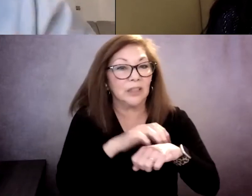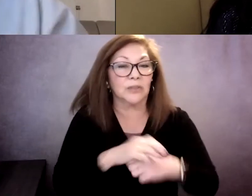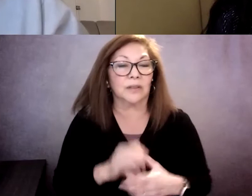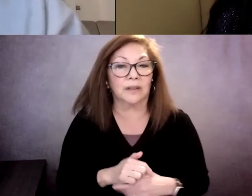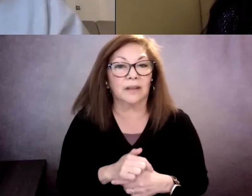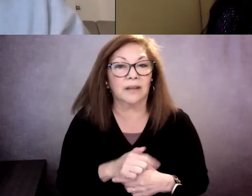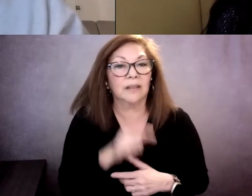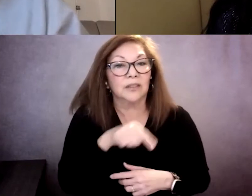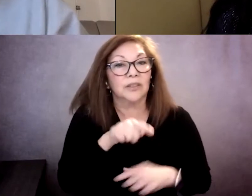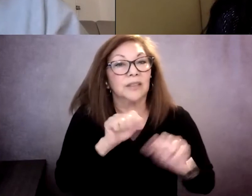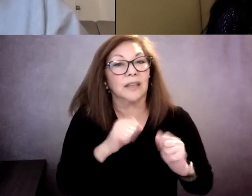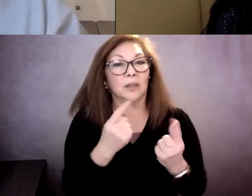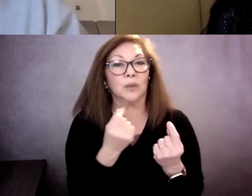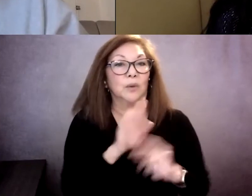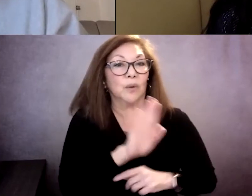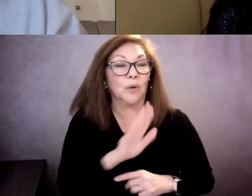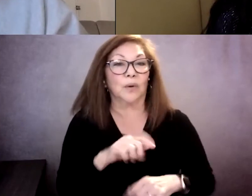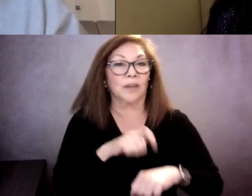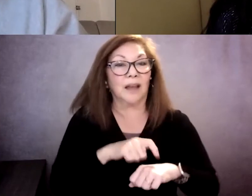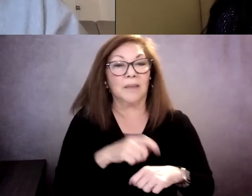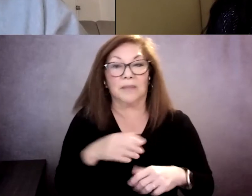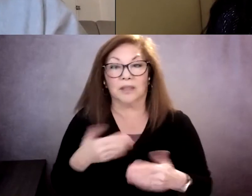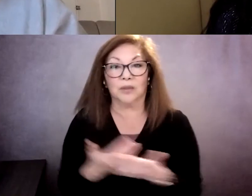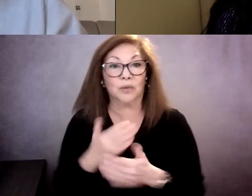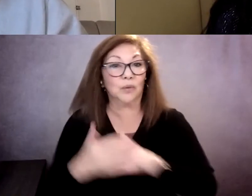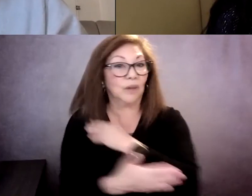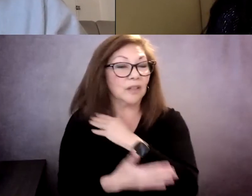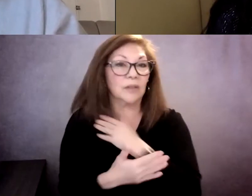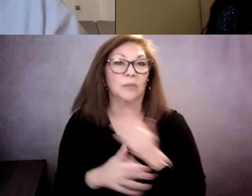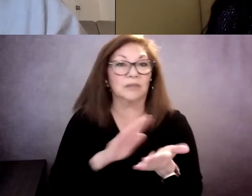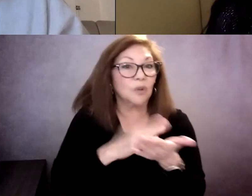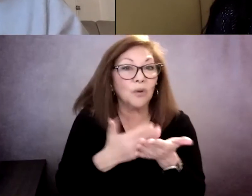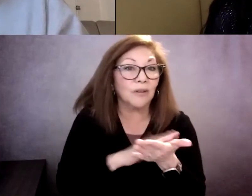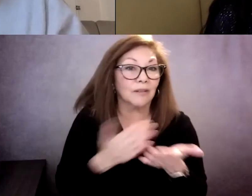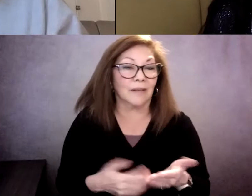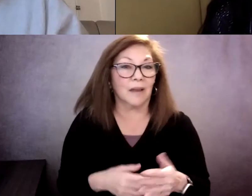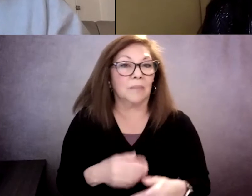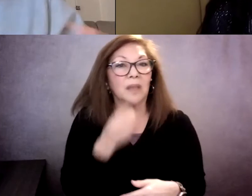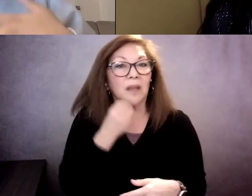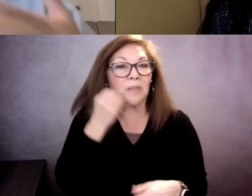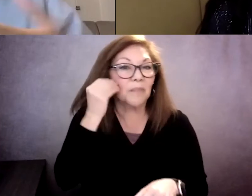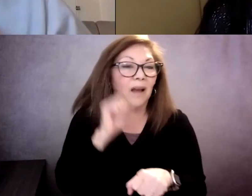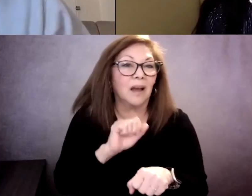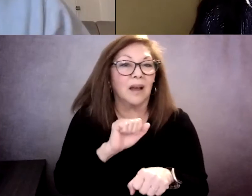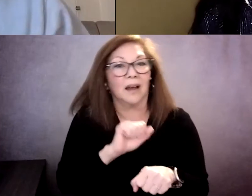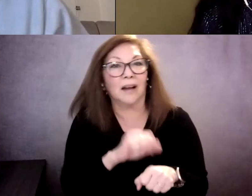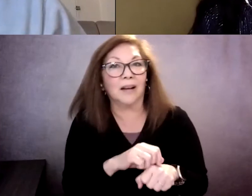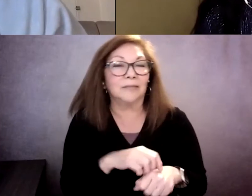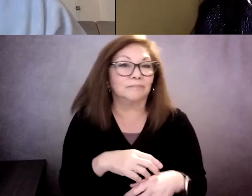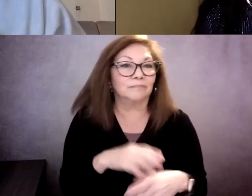all that she could really do with her time in this new country was cook and become a housewife, which she wrote in